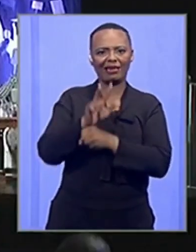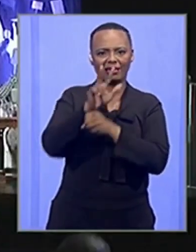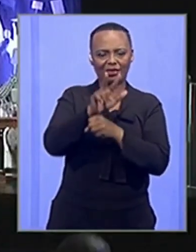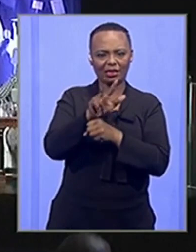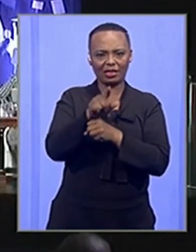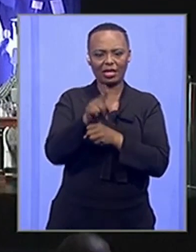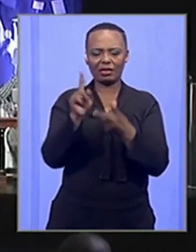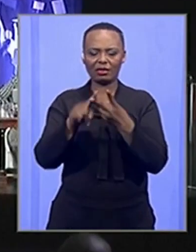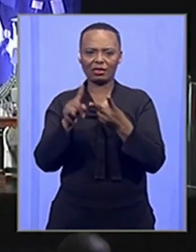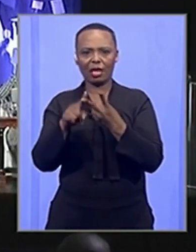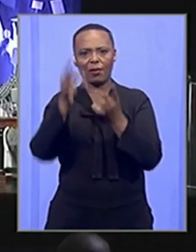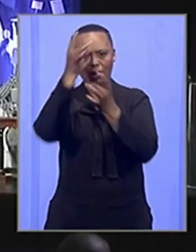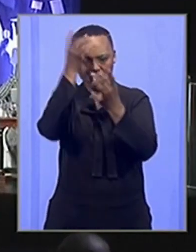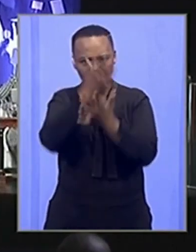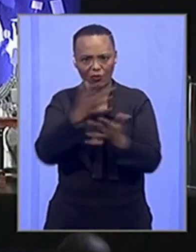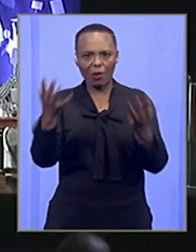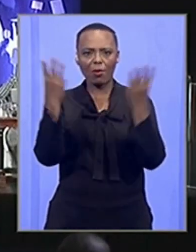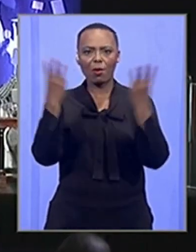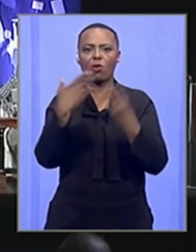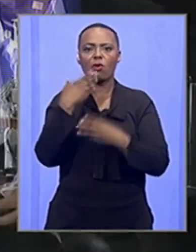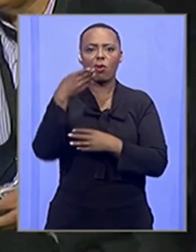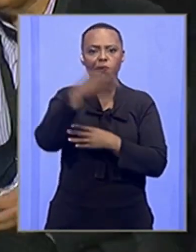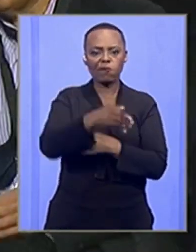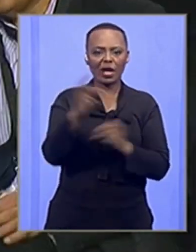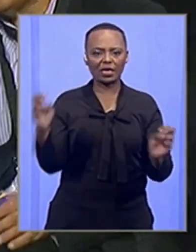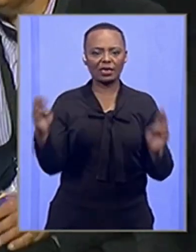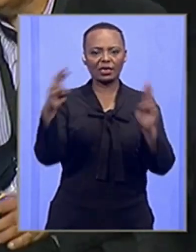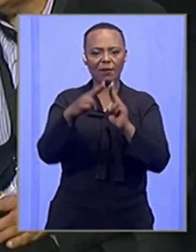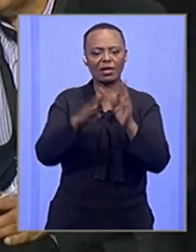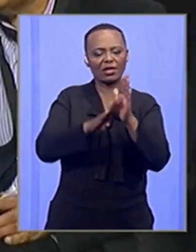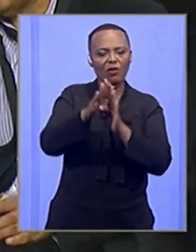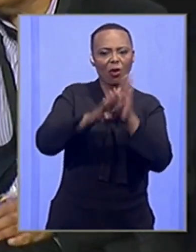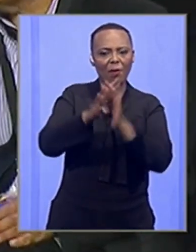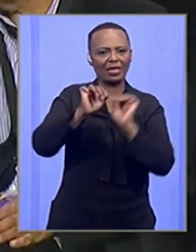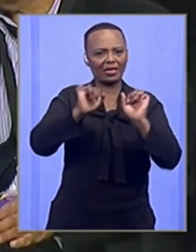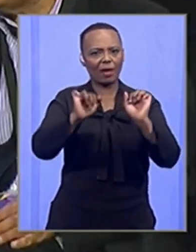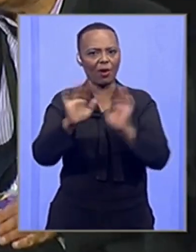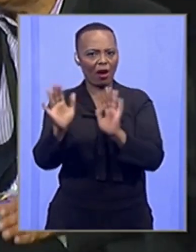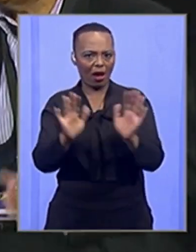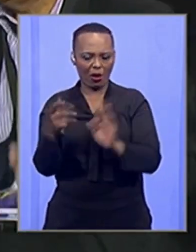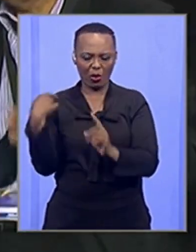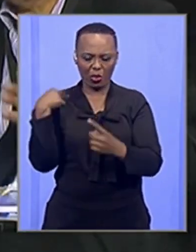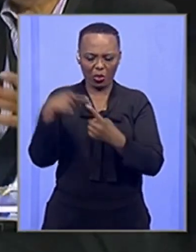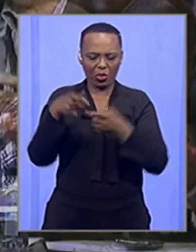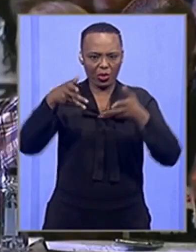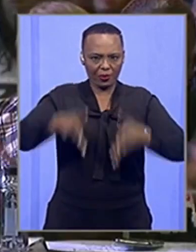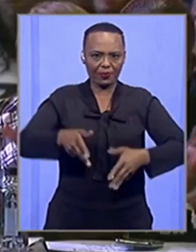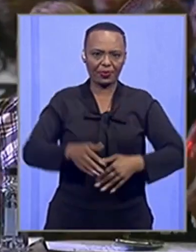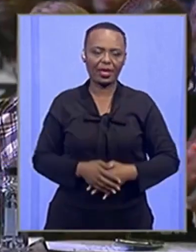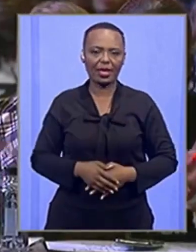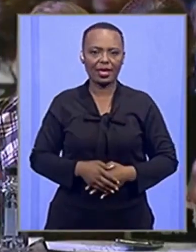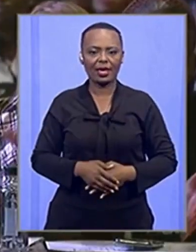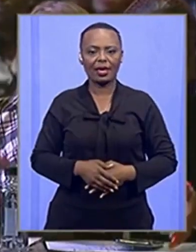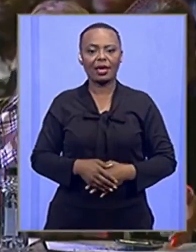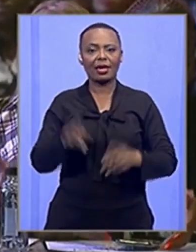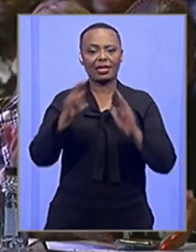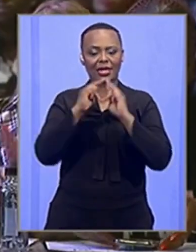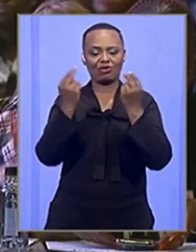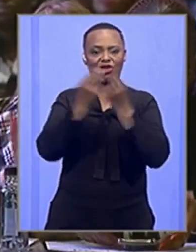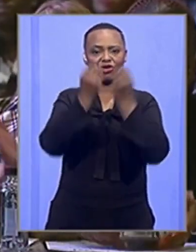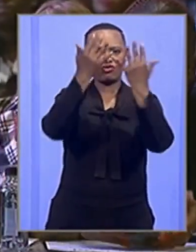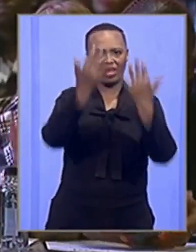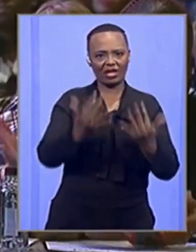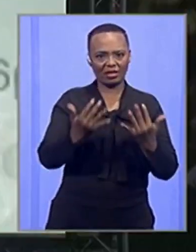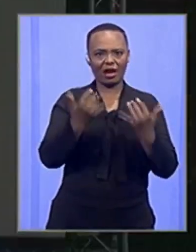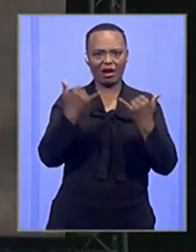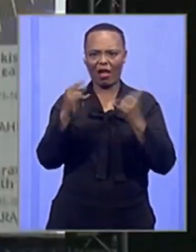2018 gape le go tsebiša bao ba lego kopanong ka tšwelopele le maikarabelo ao a dirilwego. Ba Kgoro ya ditšhelete ba be